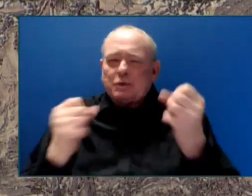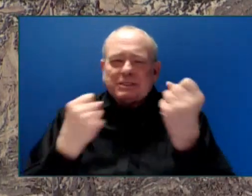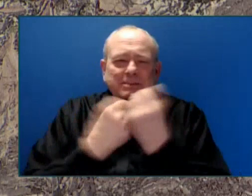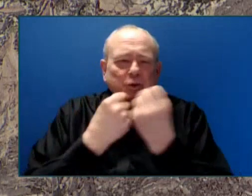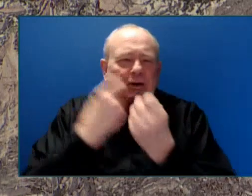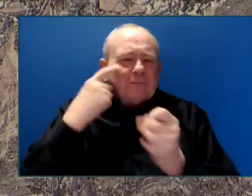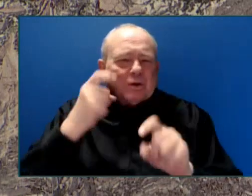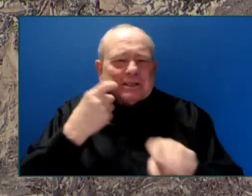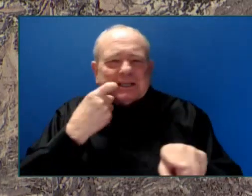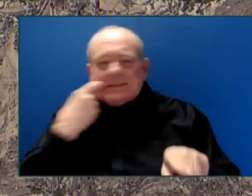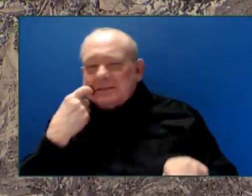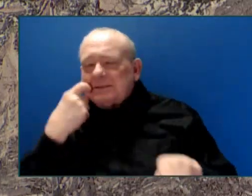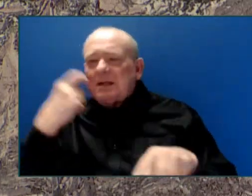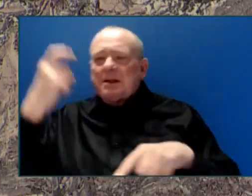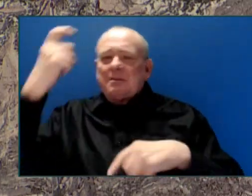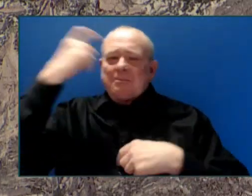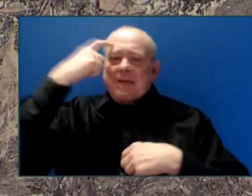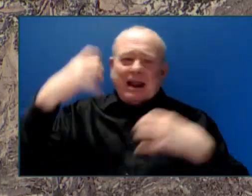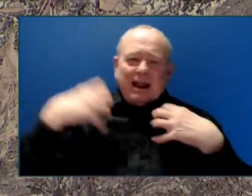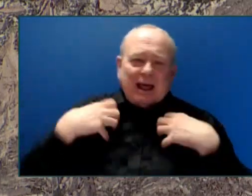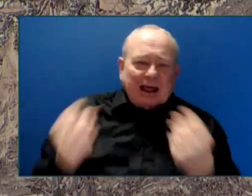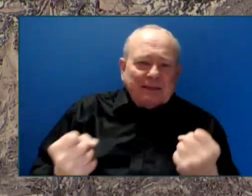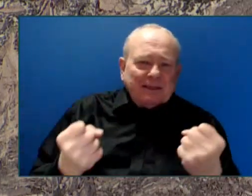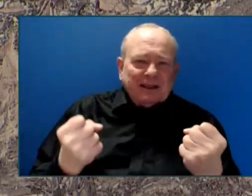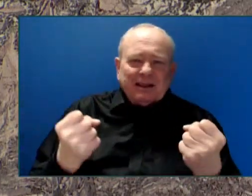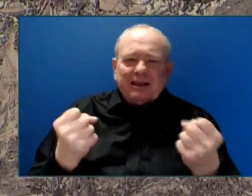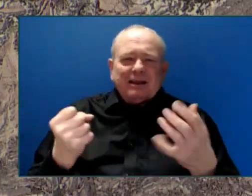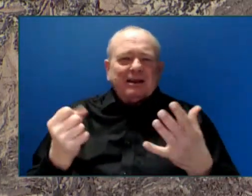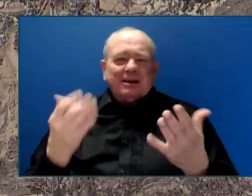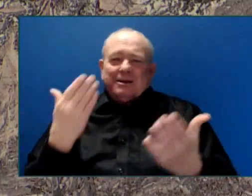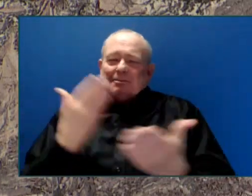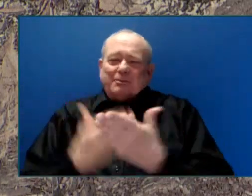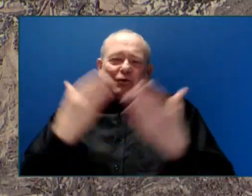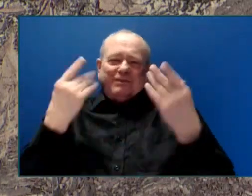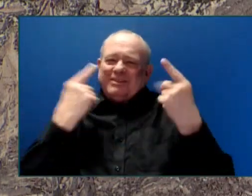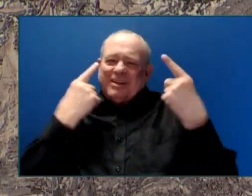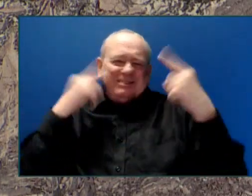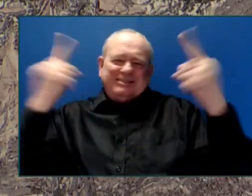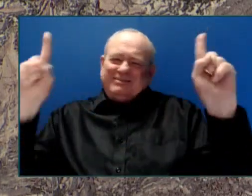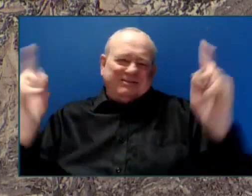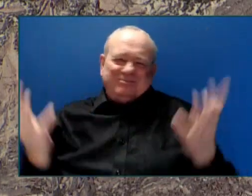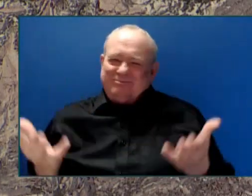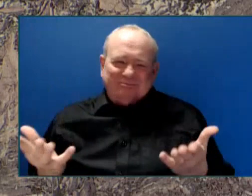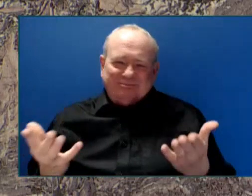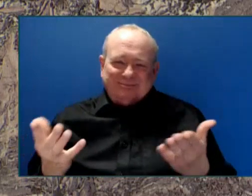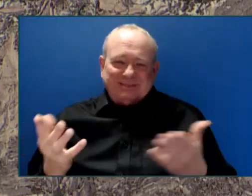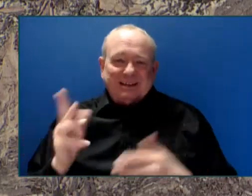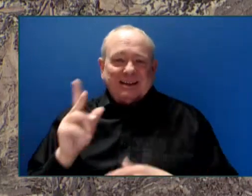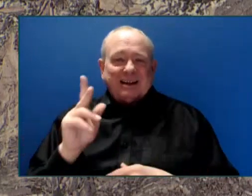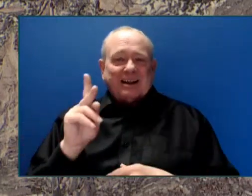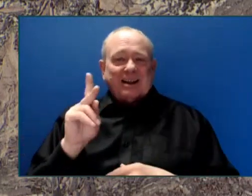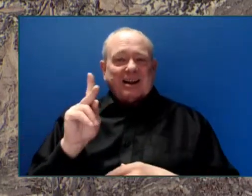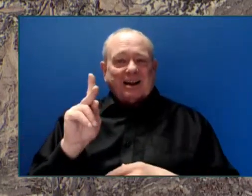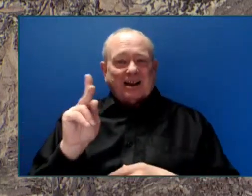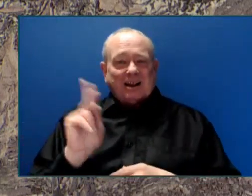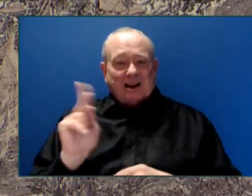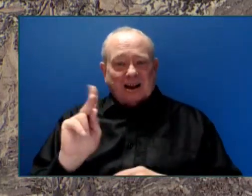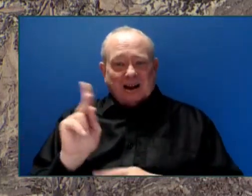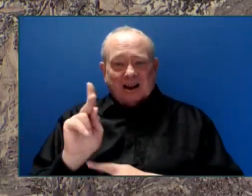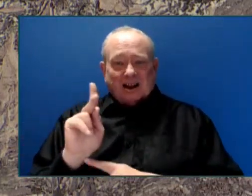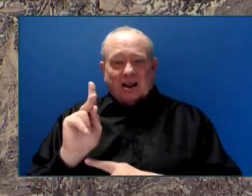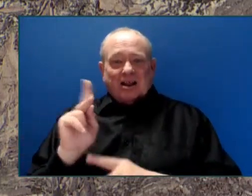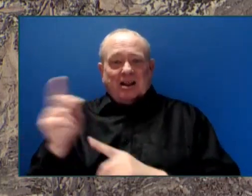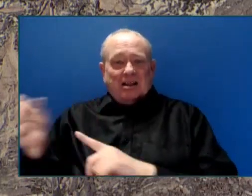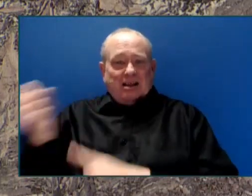BC Housing literally warehoused people with severe mental health and addictions in a former fruit packing warehouse. The results